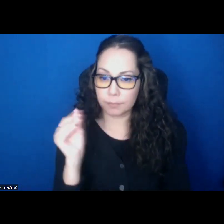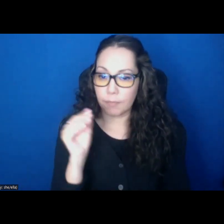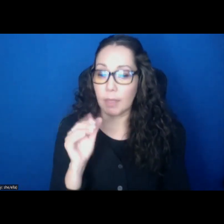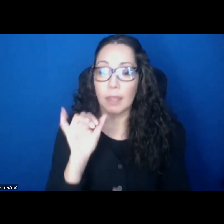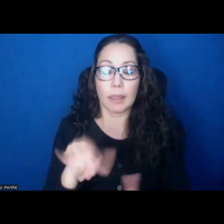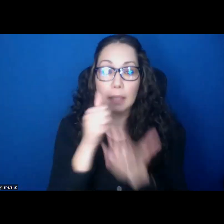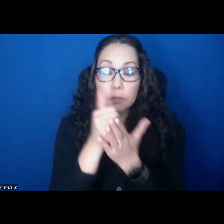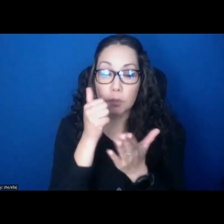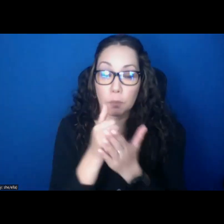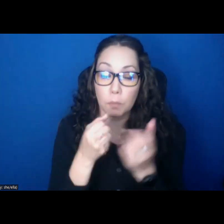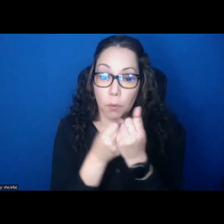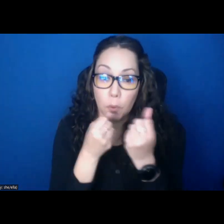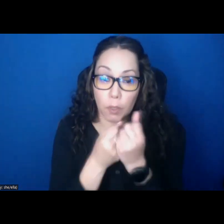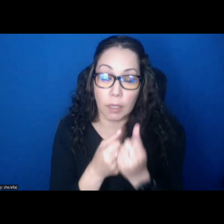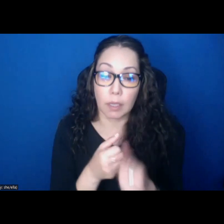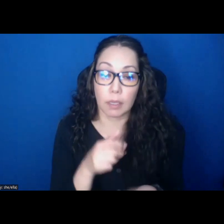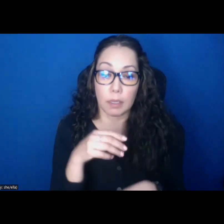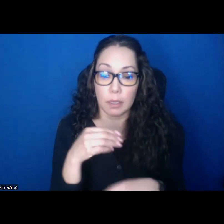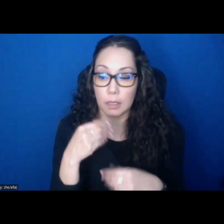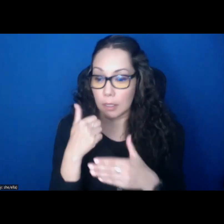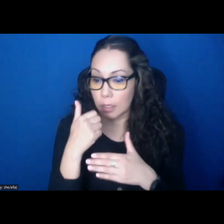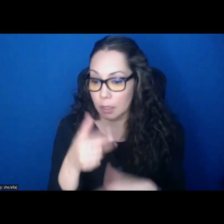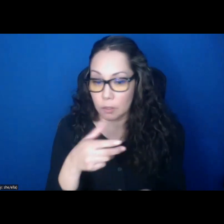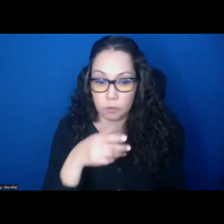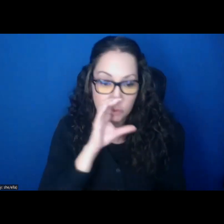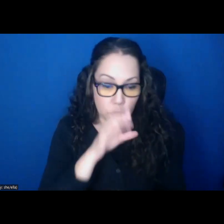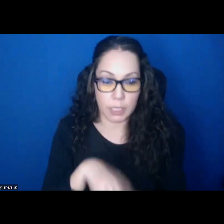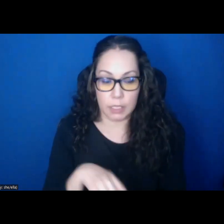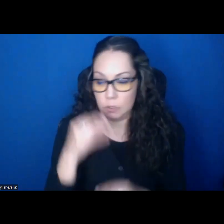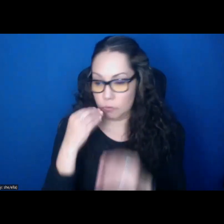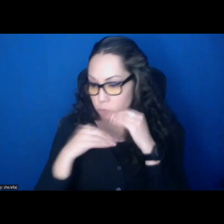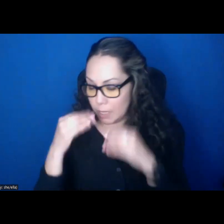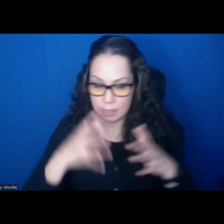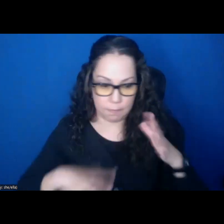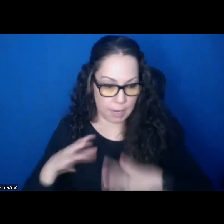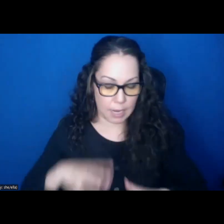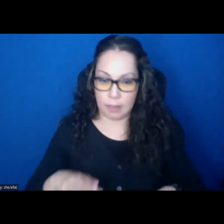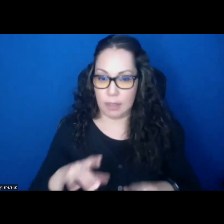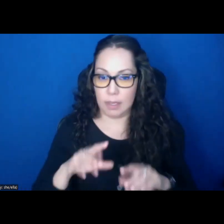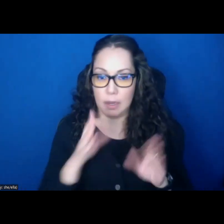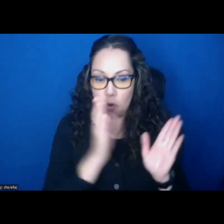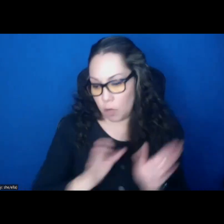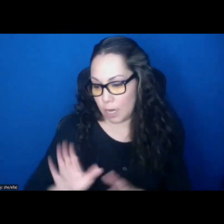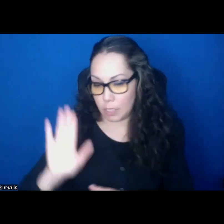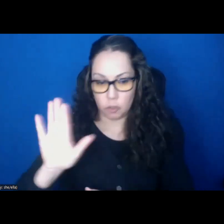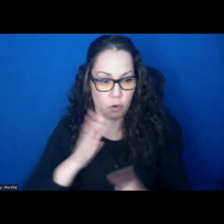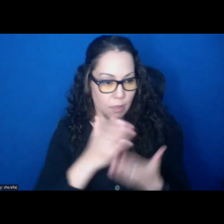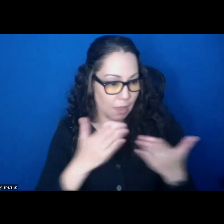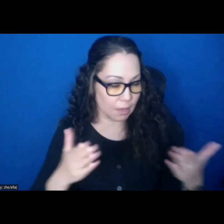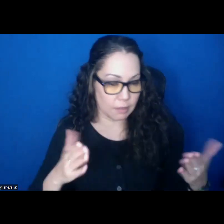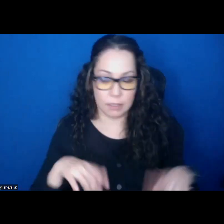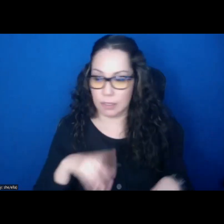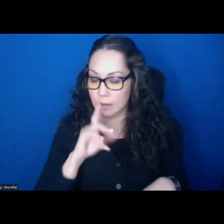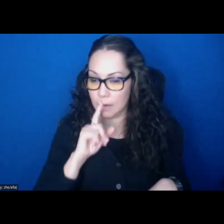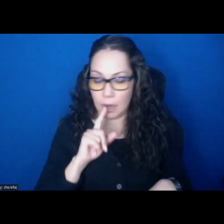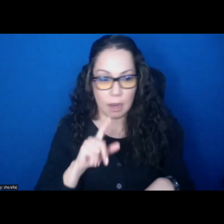includes helping her to eat, drink, bath, rest, organize her belongings, manage bathroom